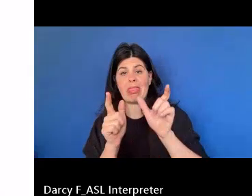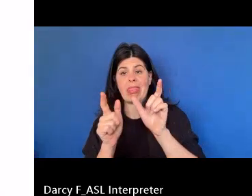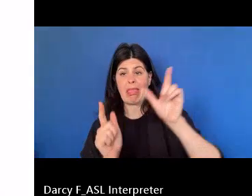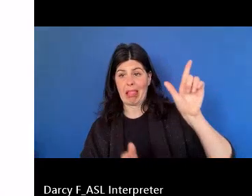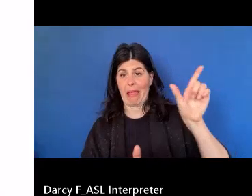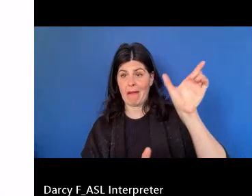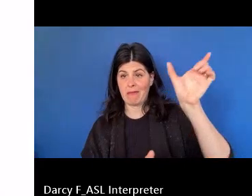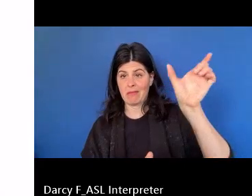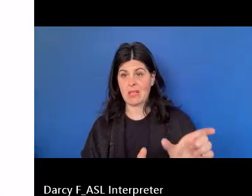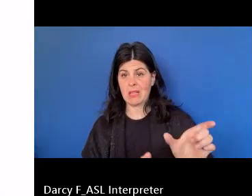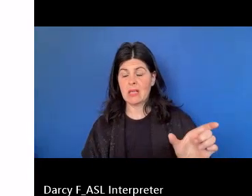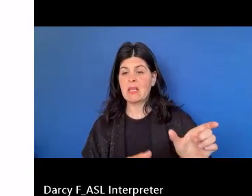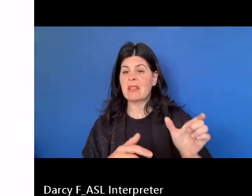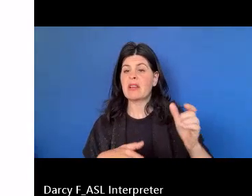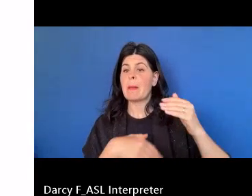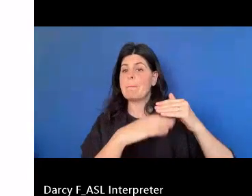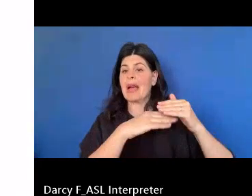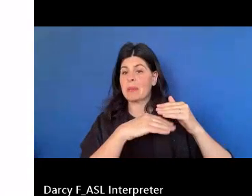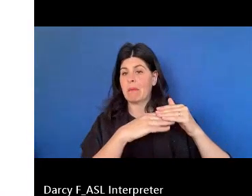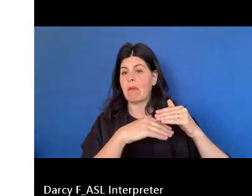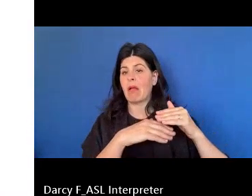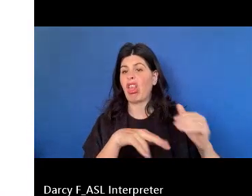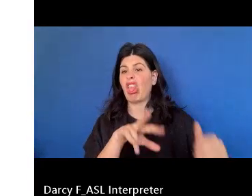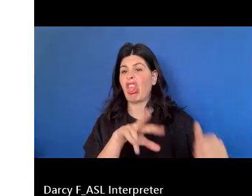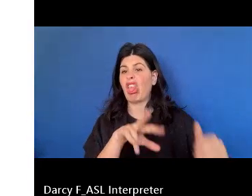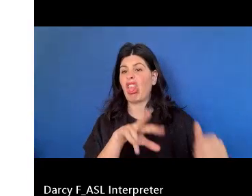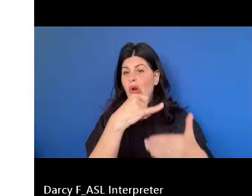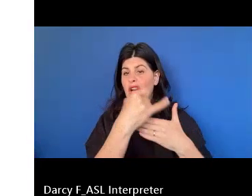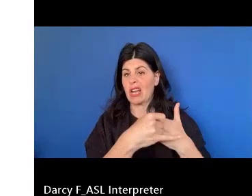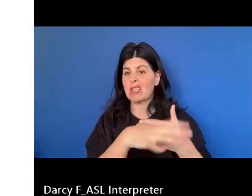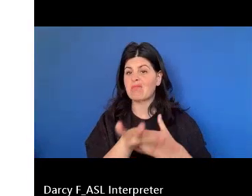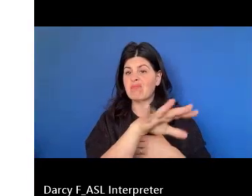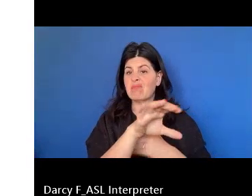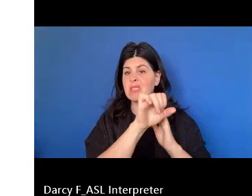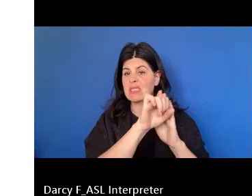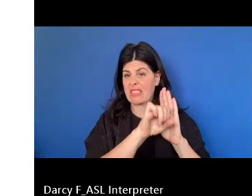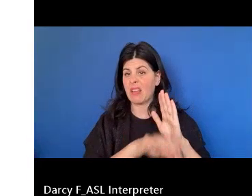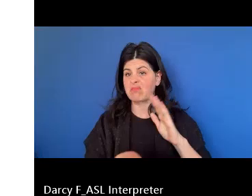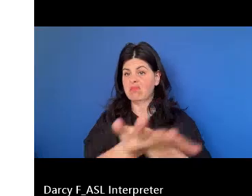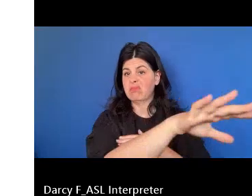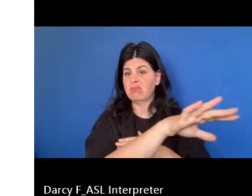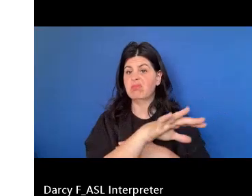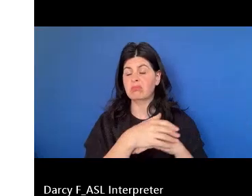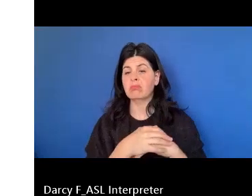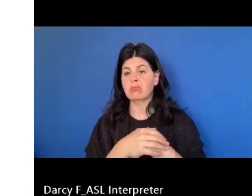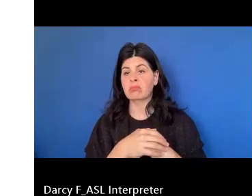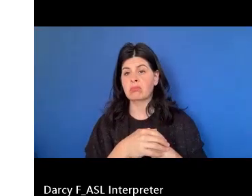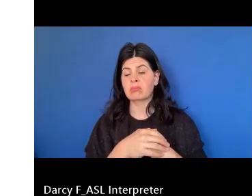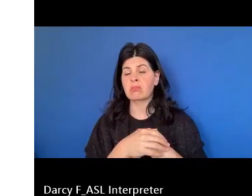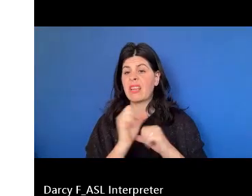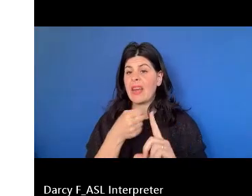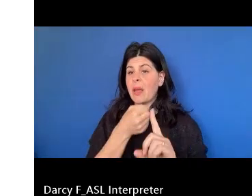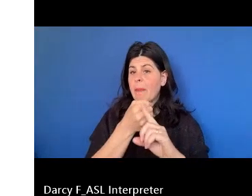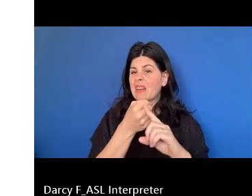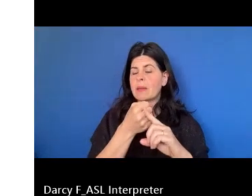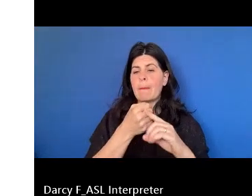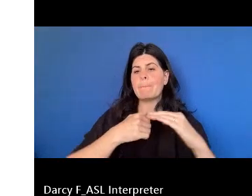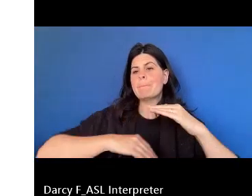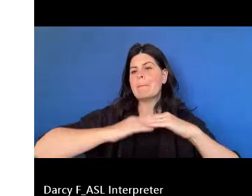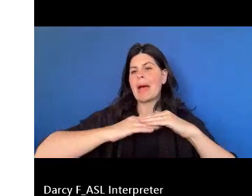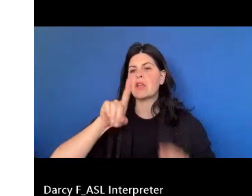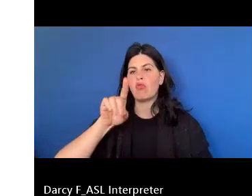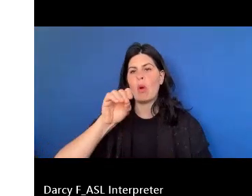maximum of 30 projects allowed statewide. The projects are only allowed to impact a maximum of 1% of